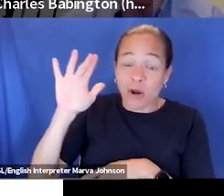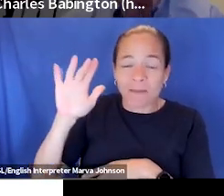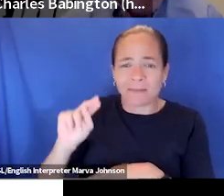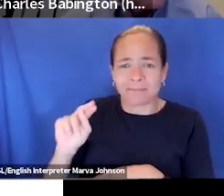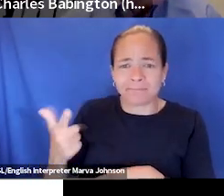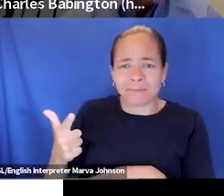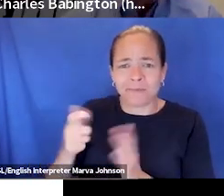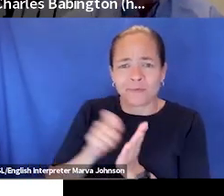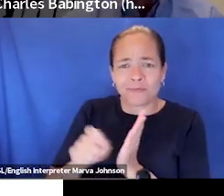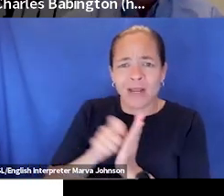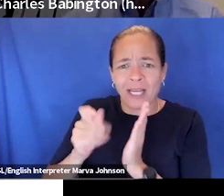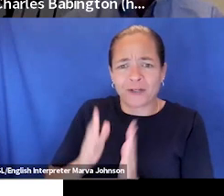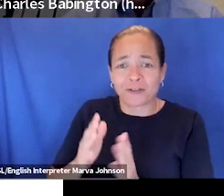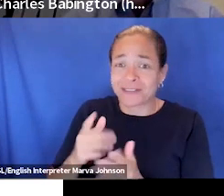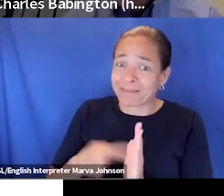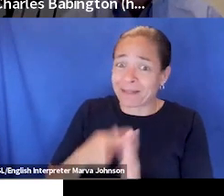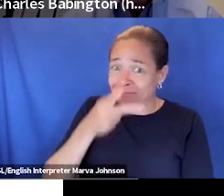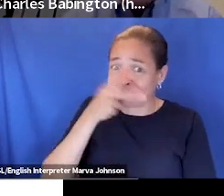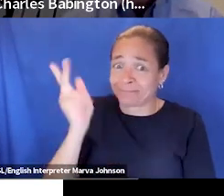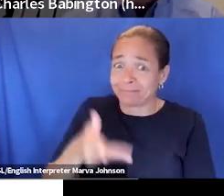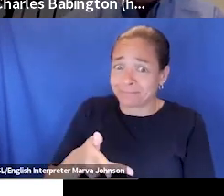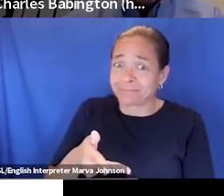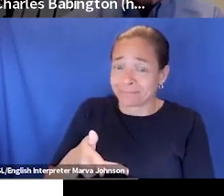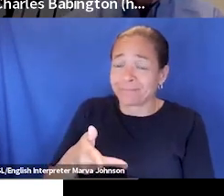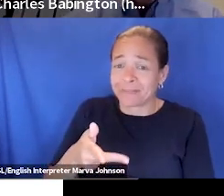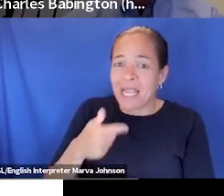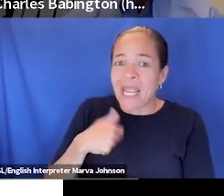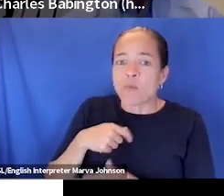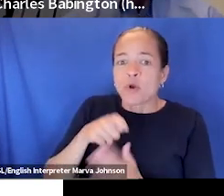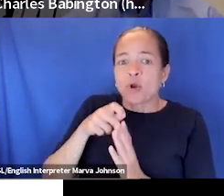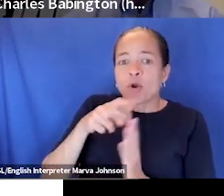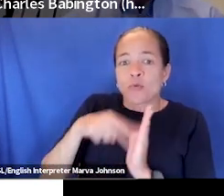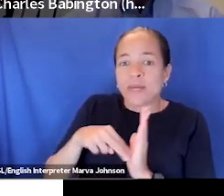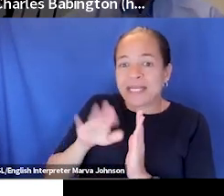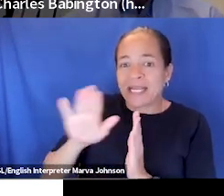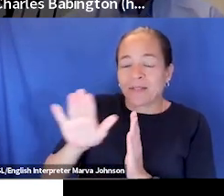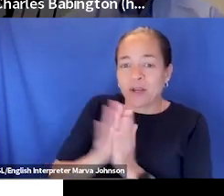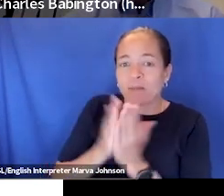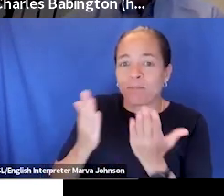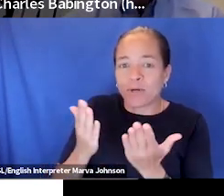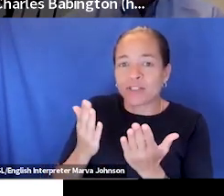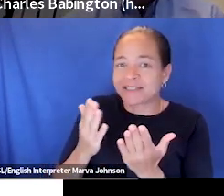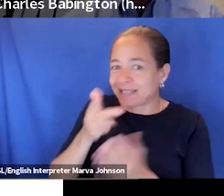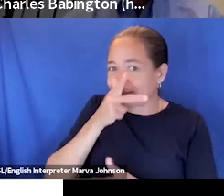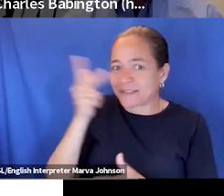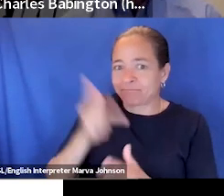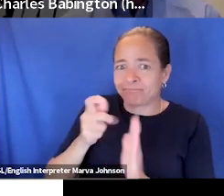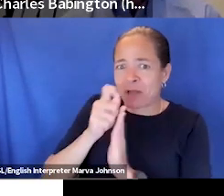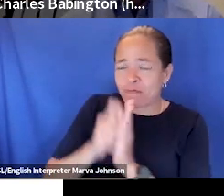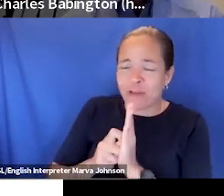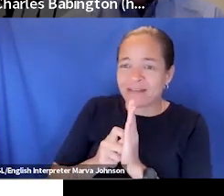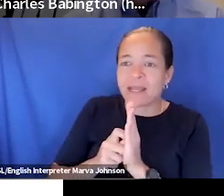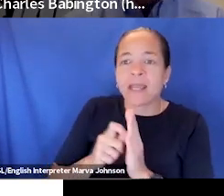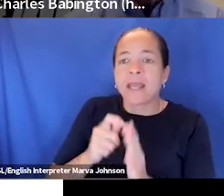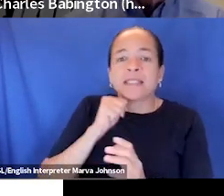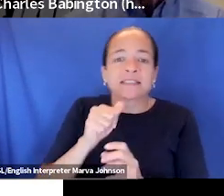they're terrible writers. Often we're reading their textbook, which is terribly written. And there's just not enough people